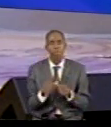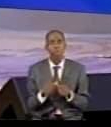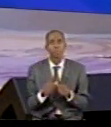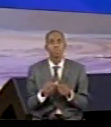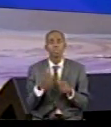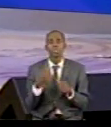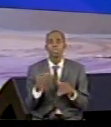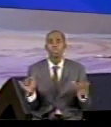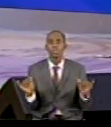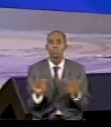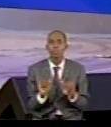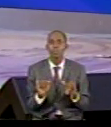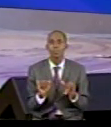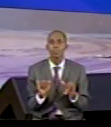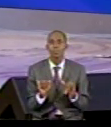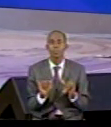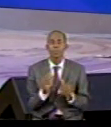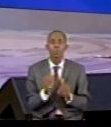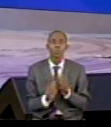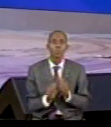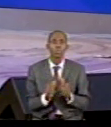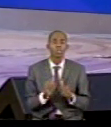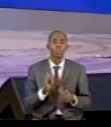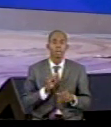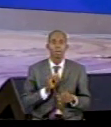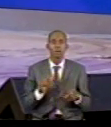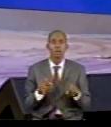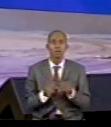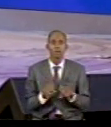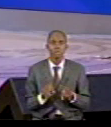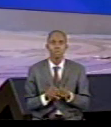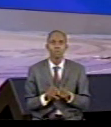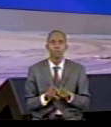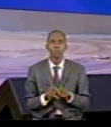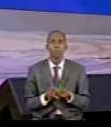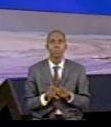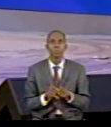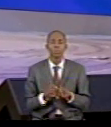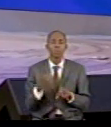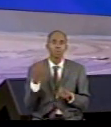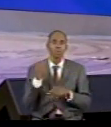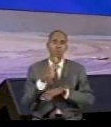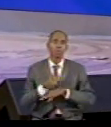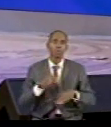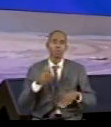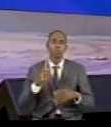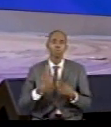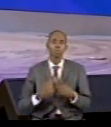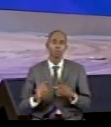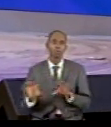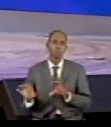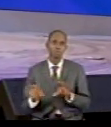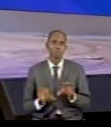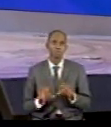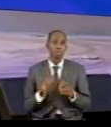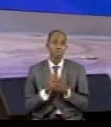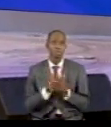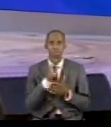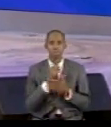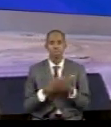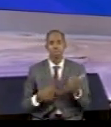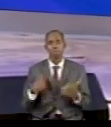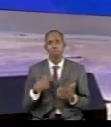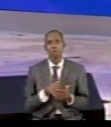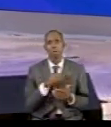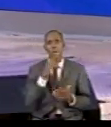same which I also was forced to do. That's what we're studying